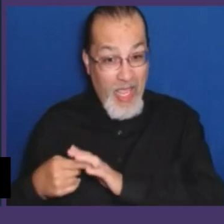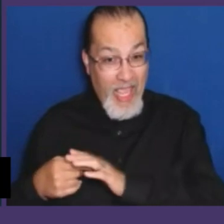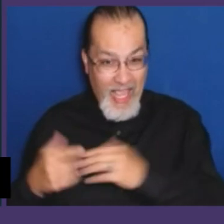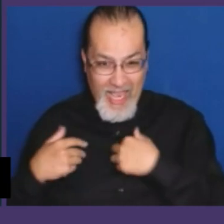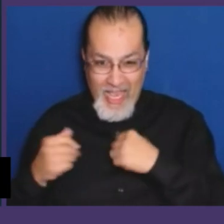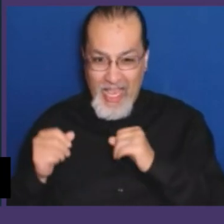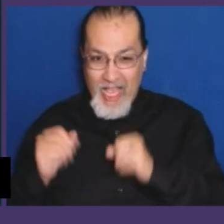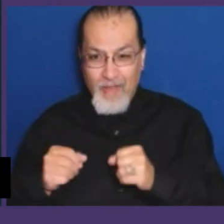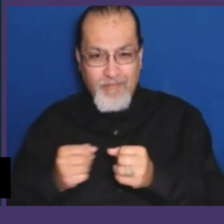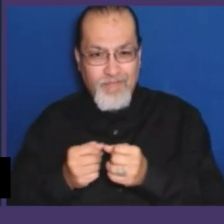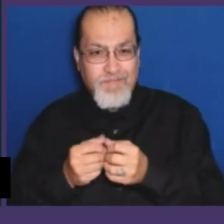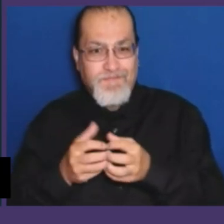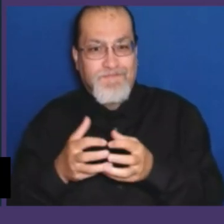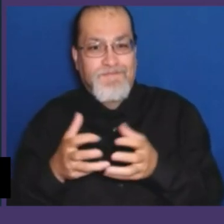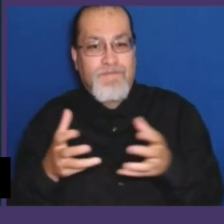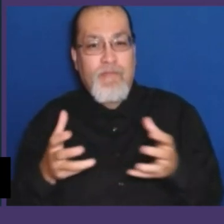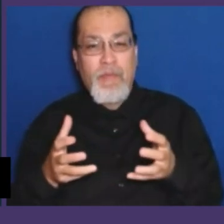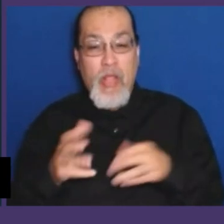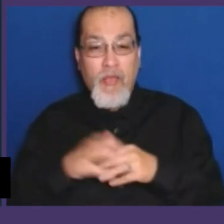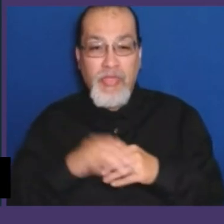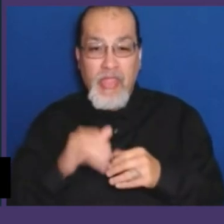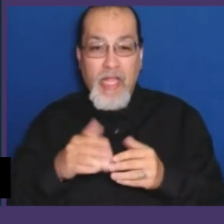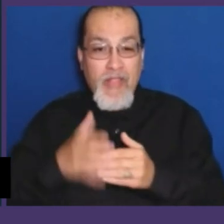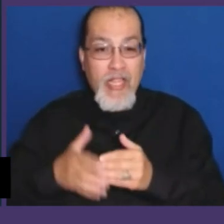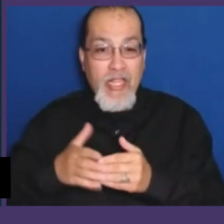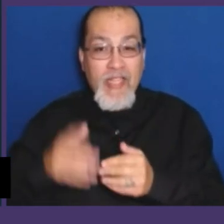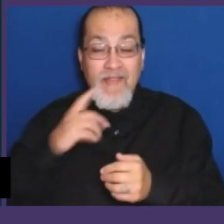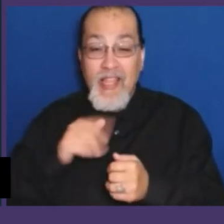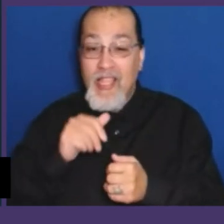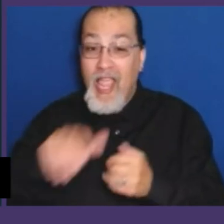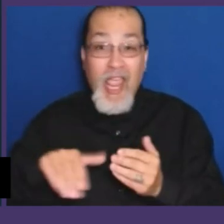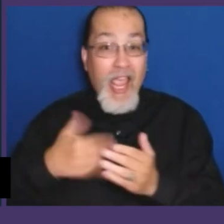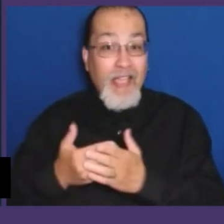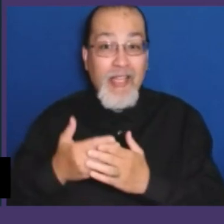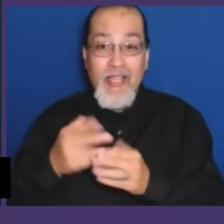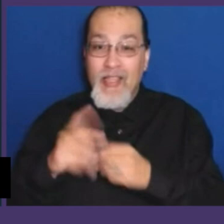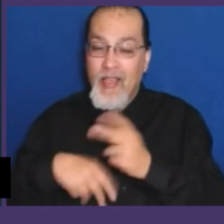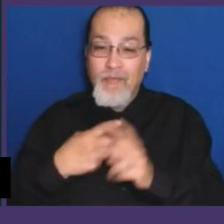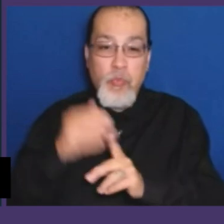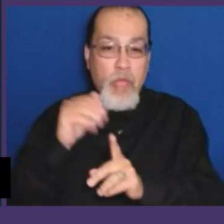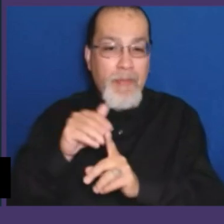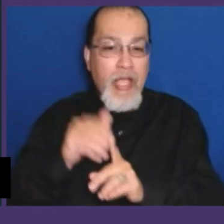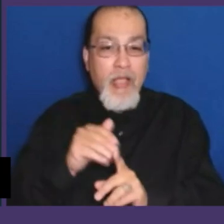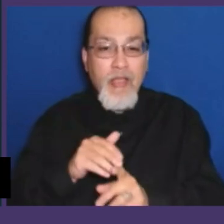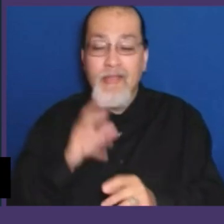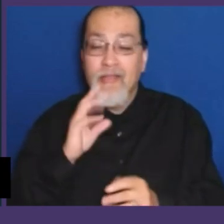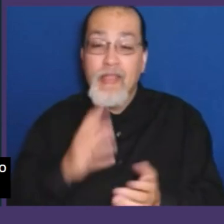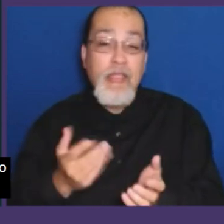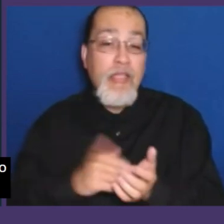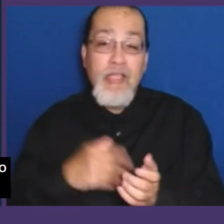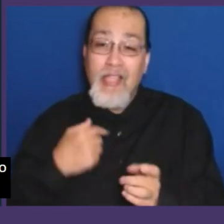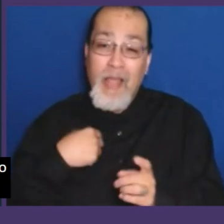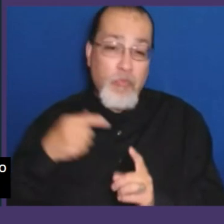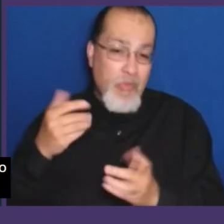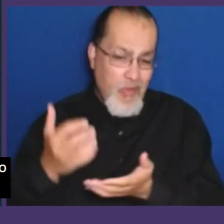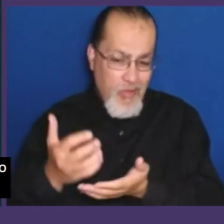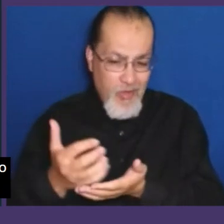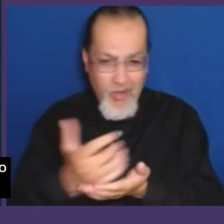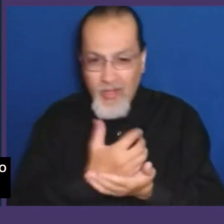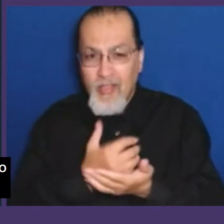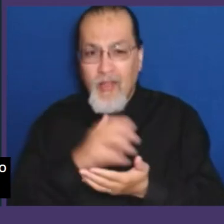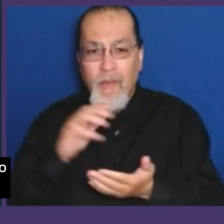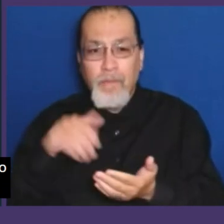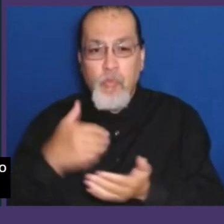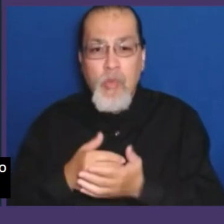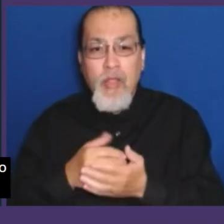do during reinforcement learning is we basically get, again, a large collection of prompts, and now we do reinforcement learning with respect to the reward model. So here's what